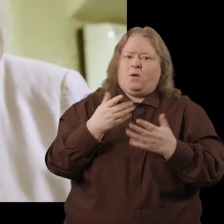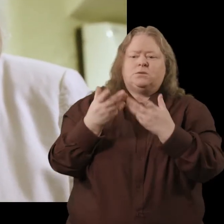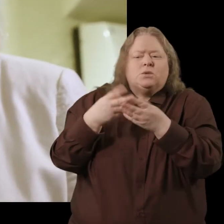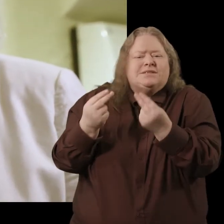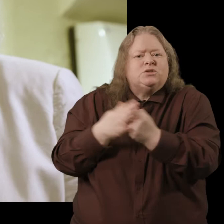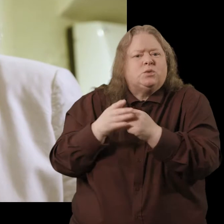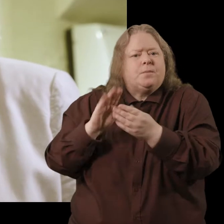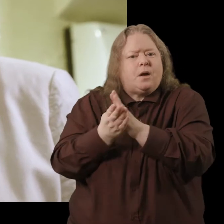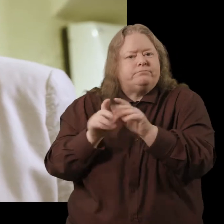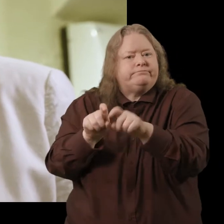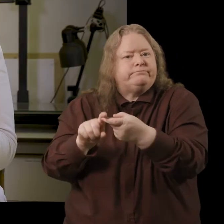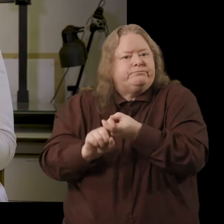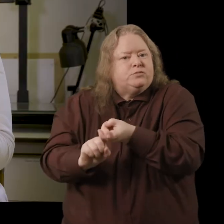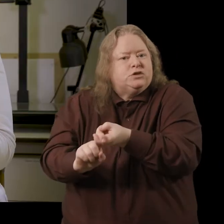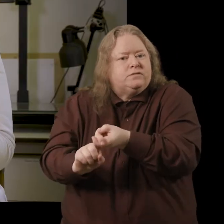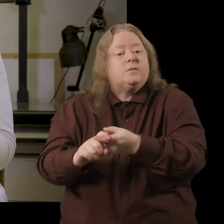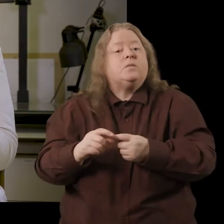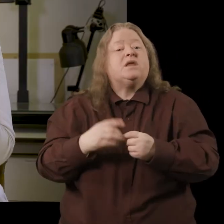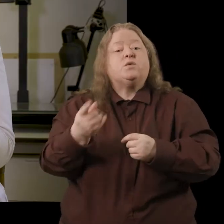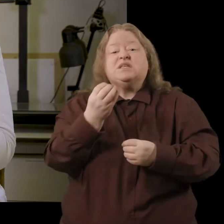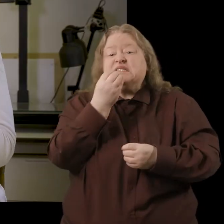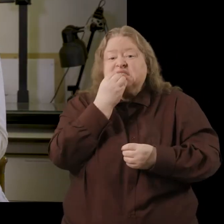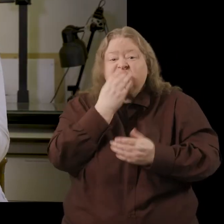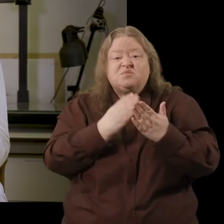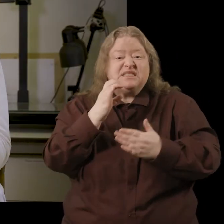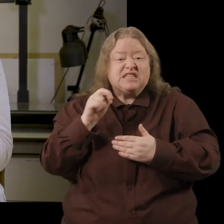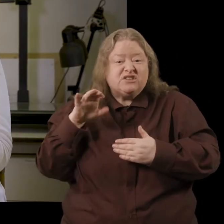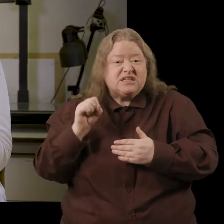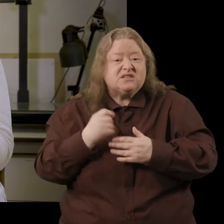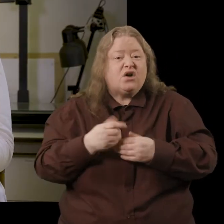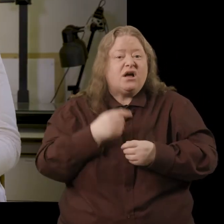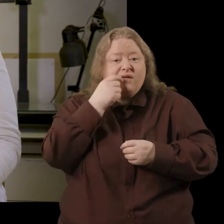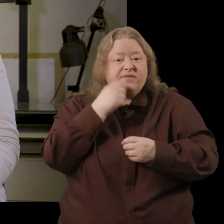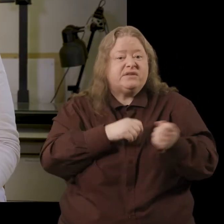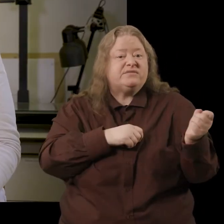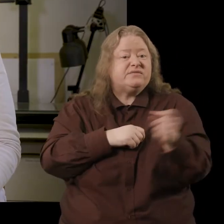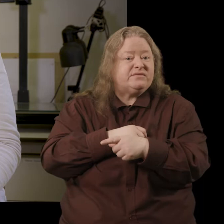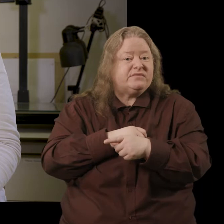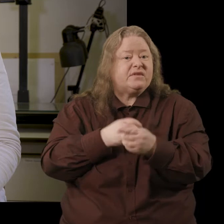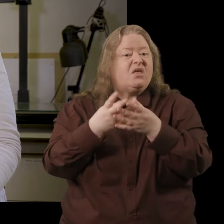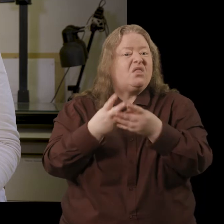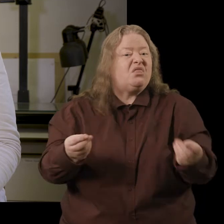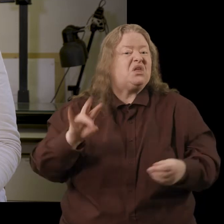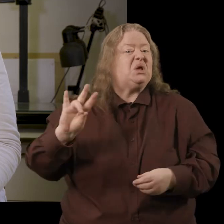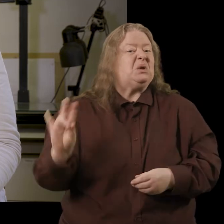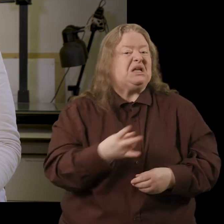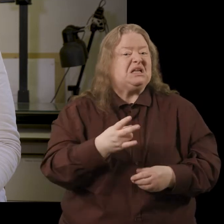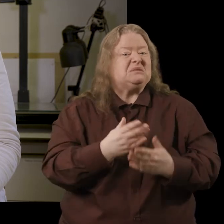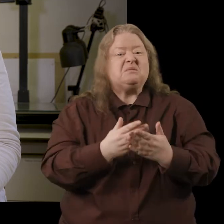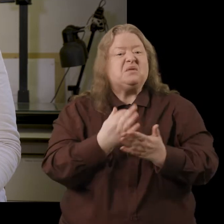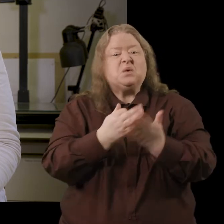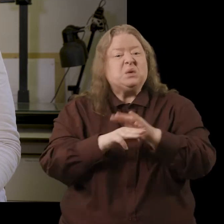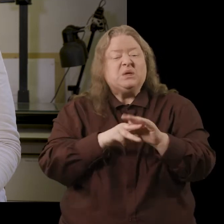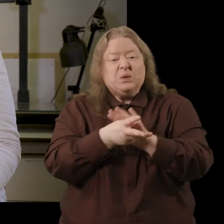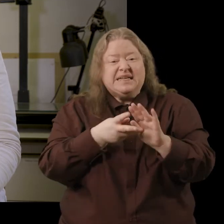preserved. So if you imagine if you eat some cereals or you eat an apple and chuck it away, it'll decompose quite quickly, maybe over the space of a few weeks or months,